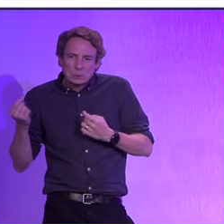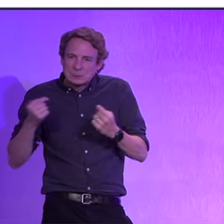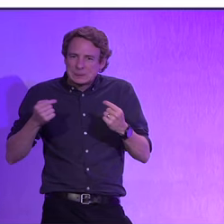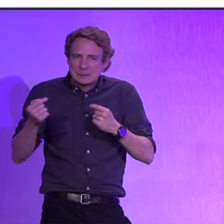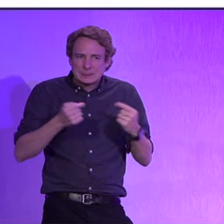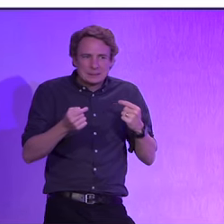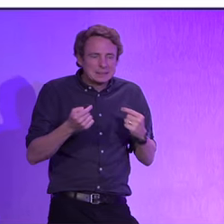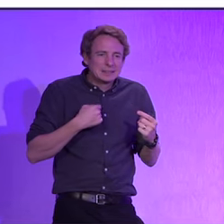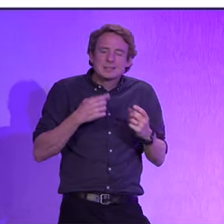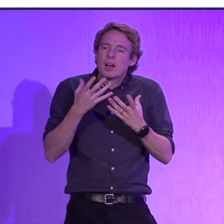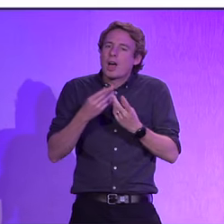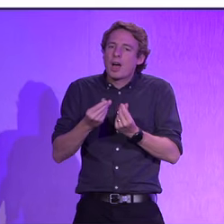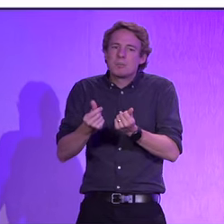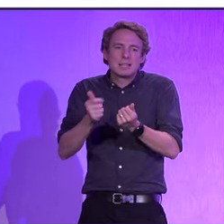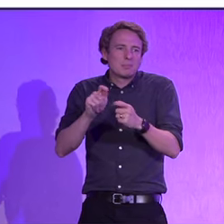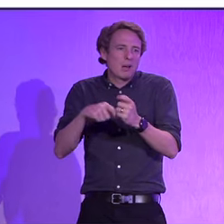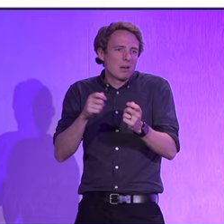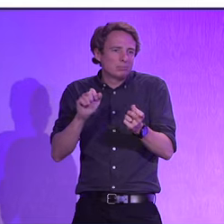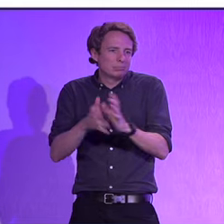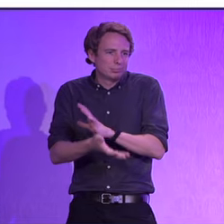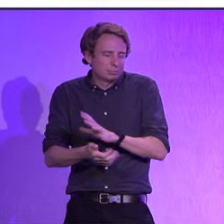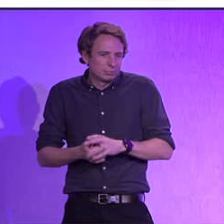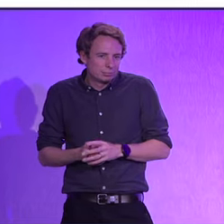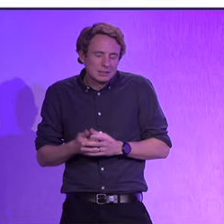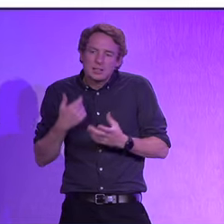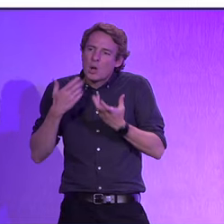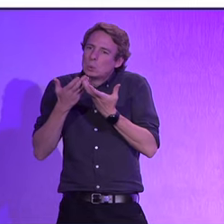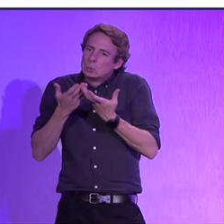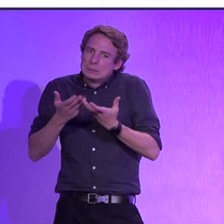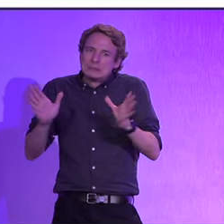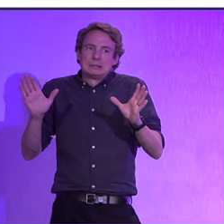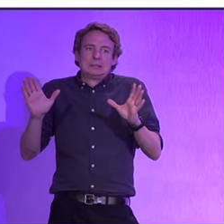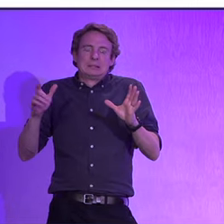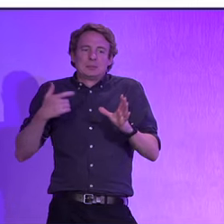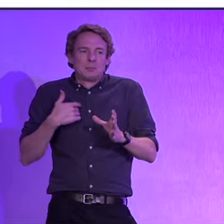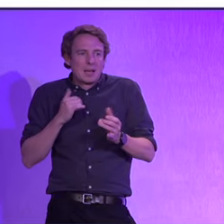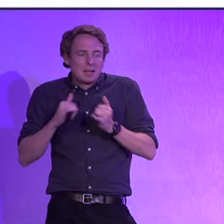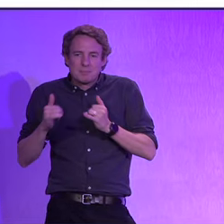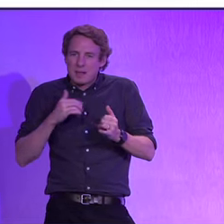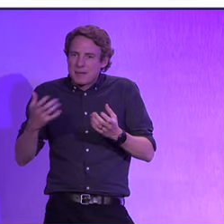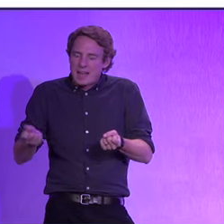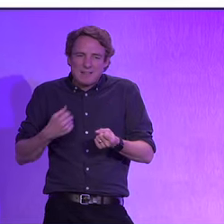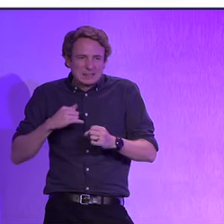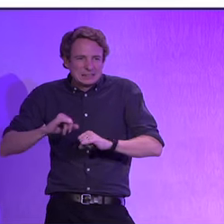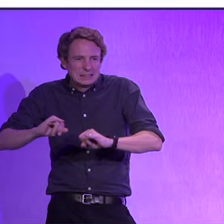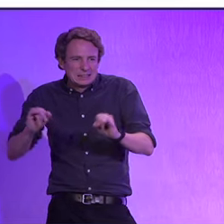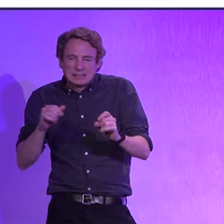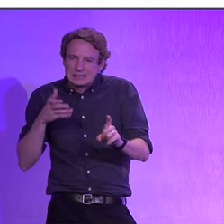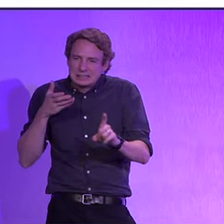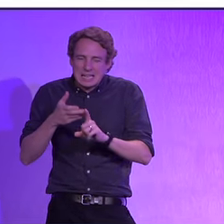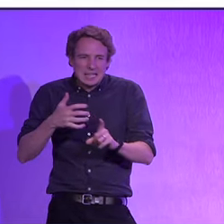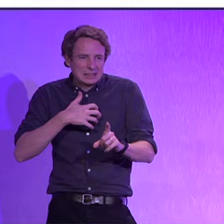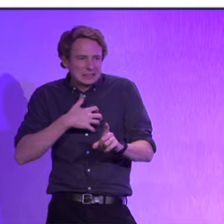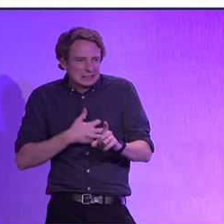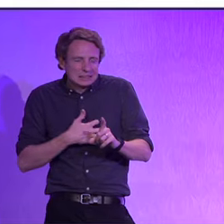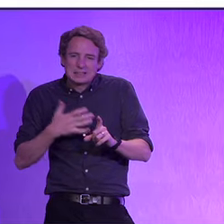their will. The intended harmony may devolve into a dissonant clamor. And the doors are flung wide, so too might they admit those with